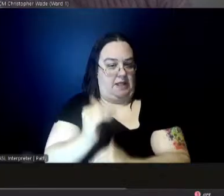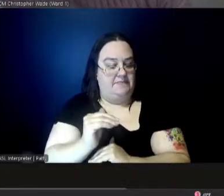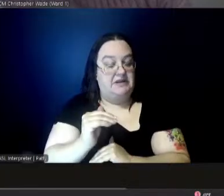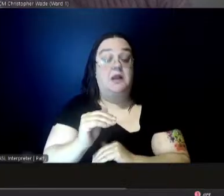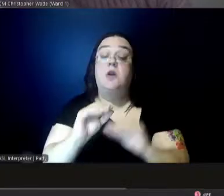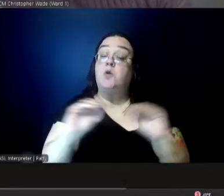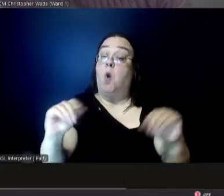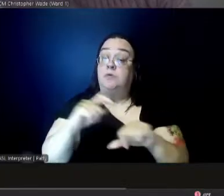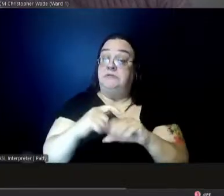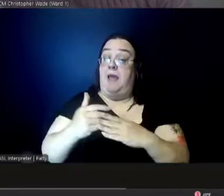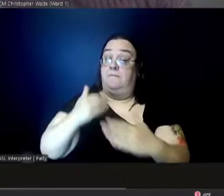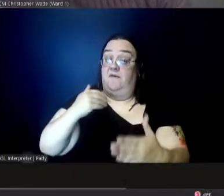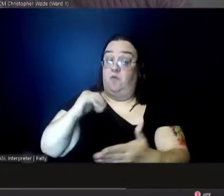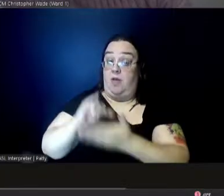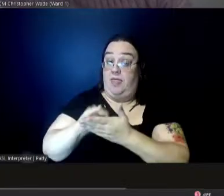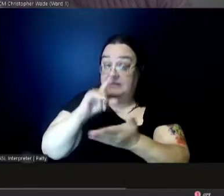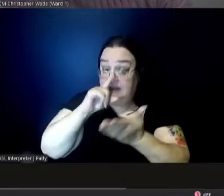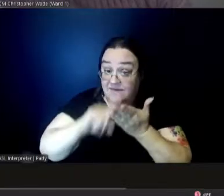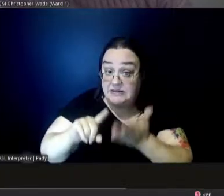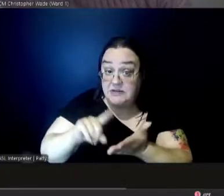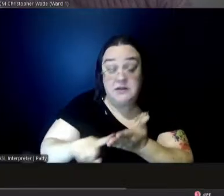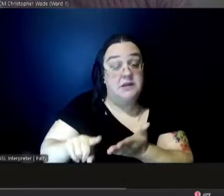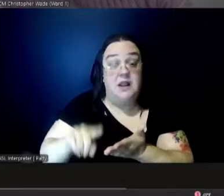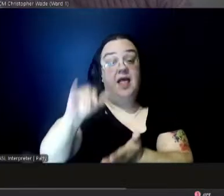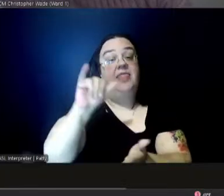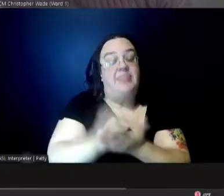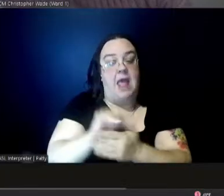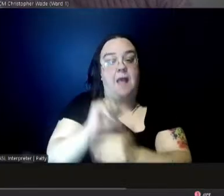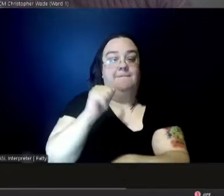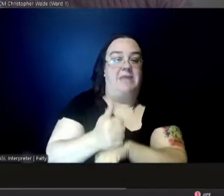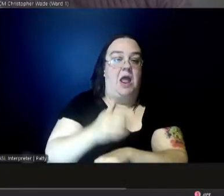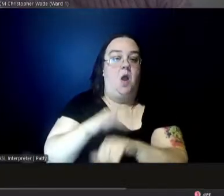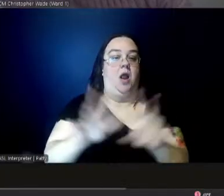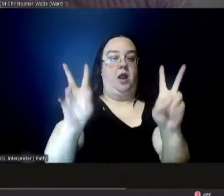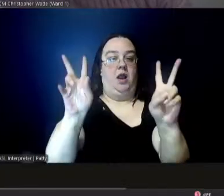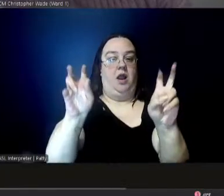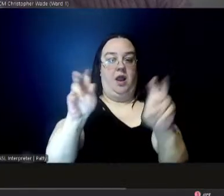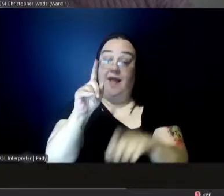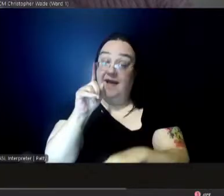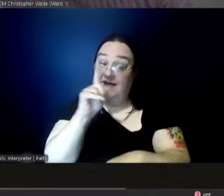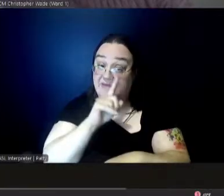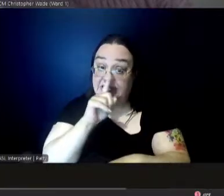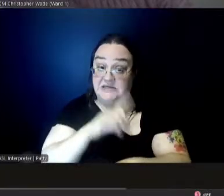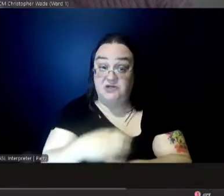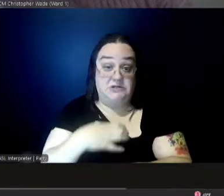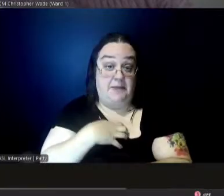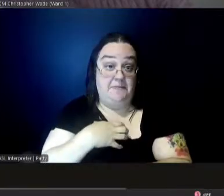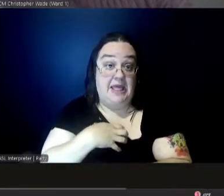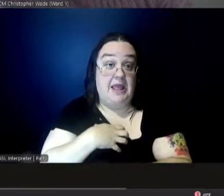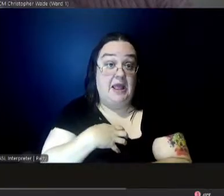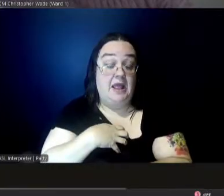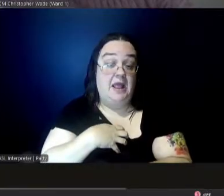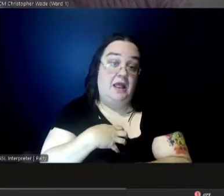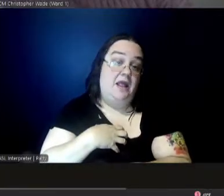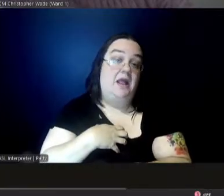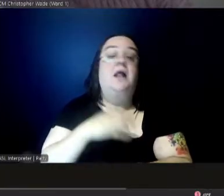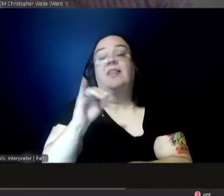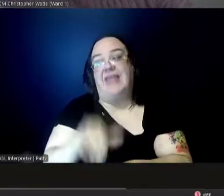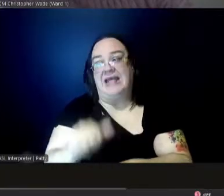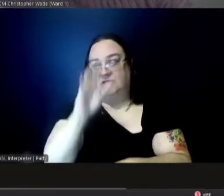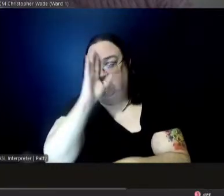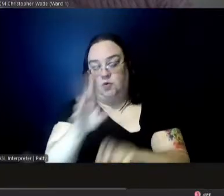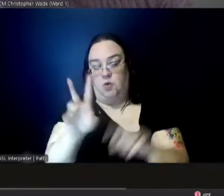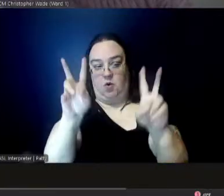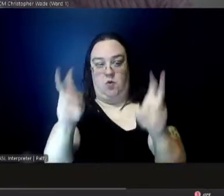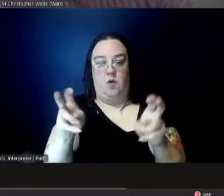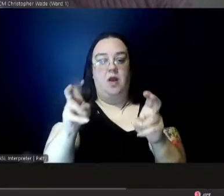this investigation, that was based on a quote-unquote fictitious complaint, that's a direct quote per the finding of